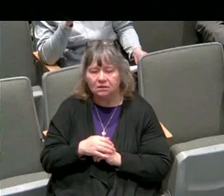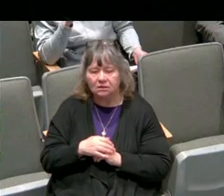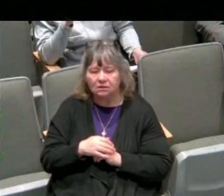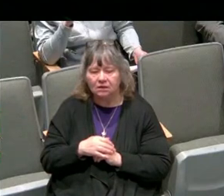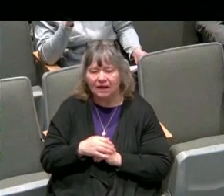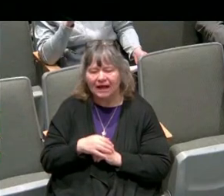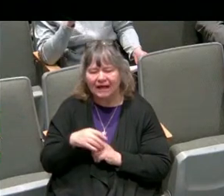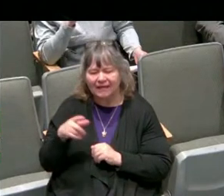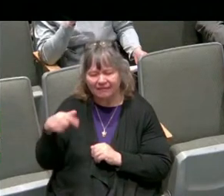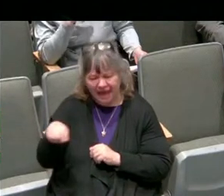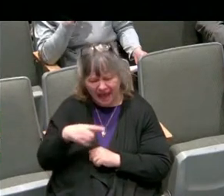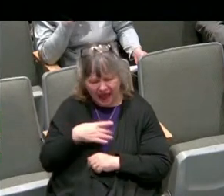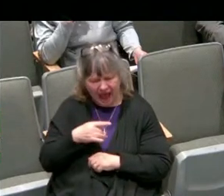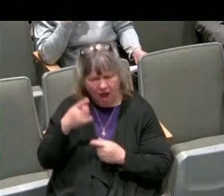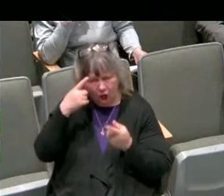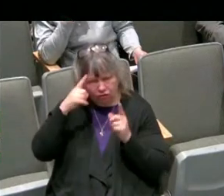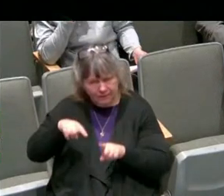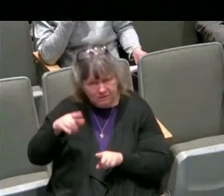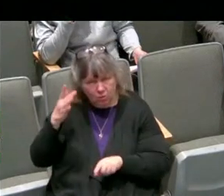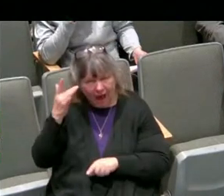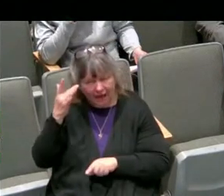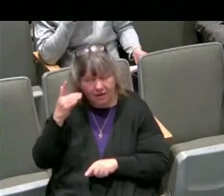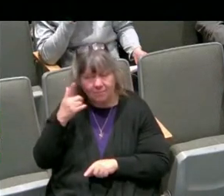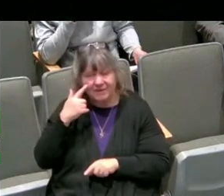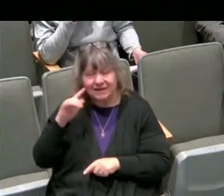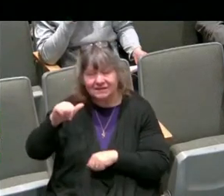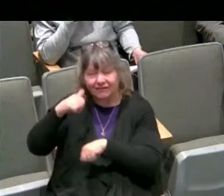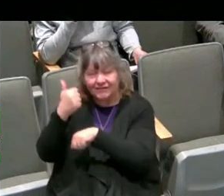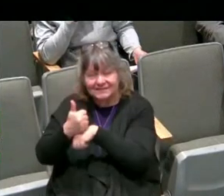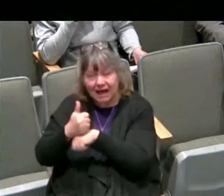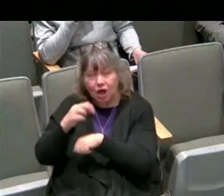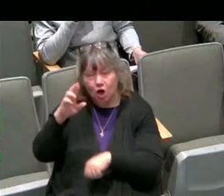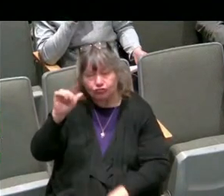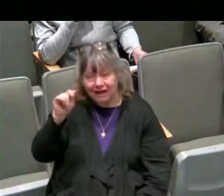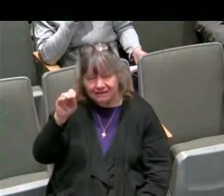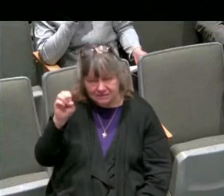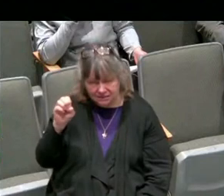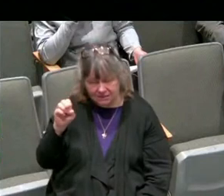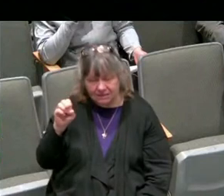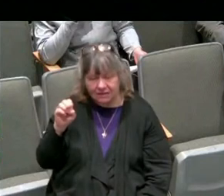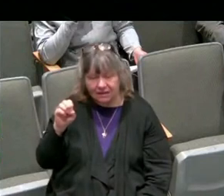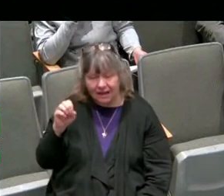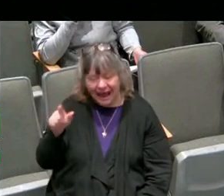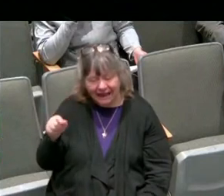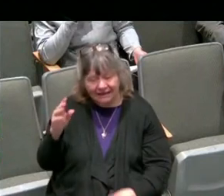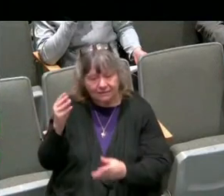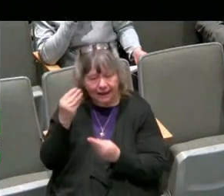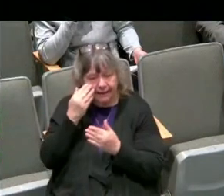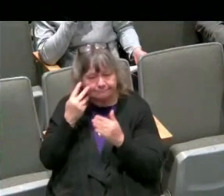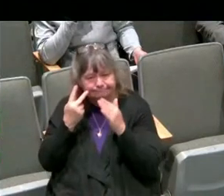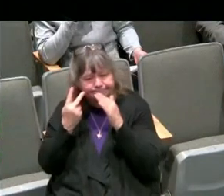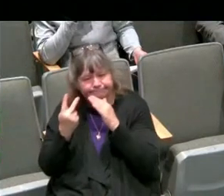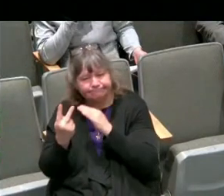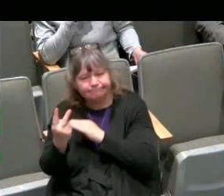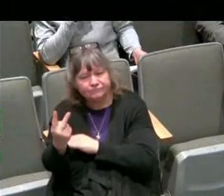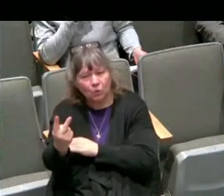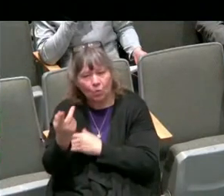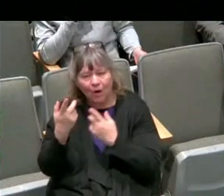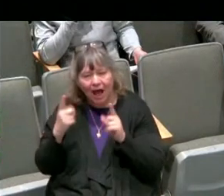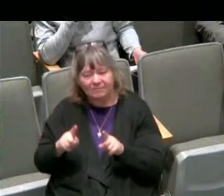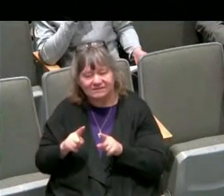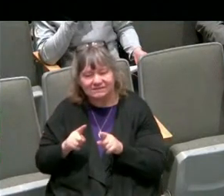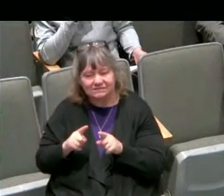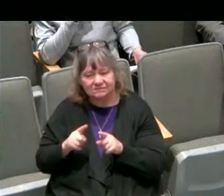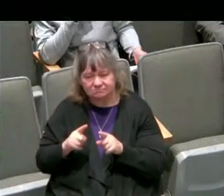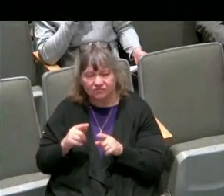they like these agreements because they have a set rate and and it tells them what they're going to be paying over the next 25